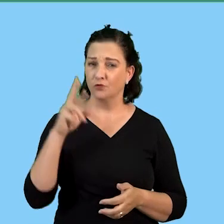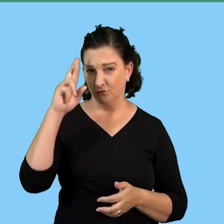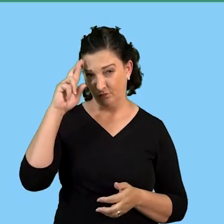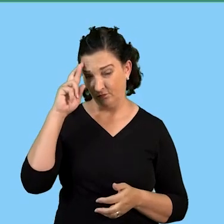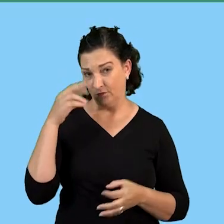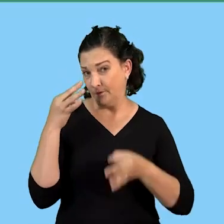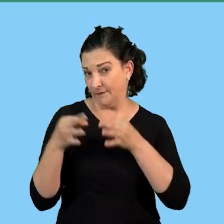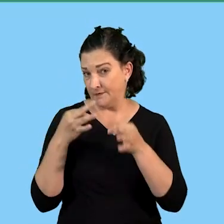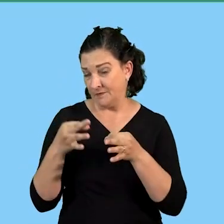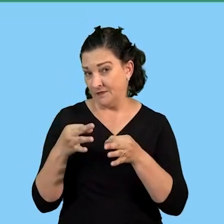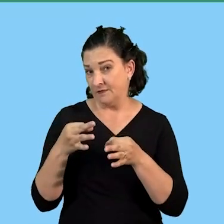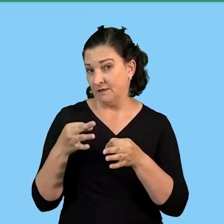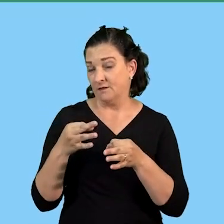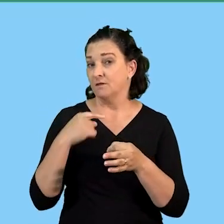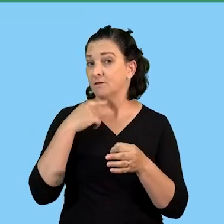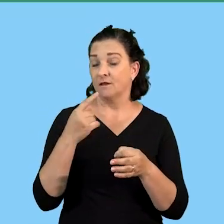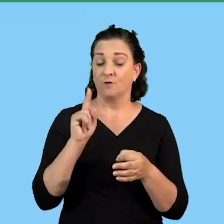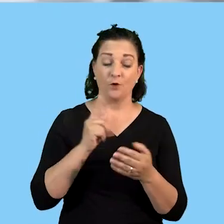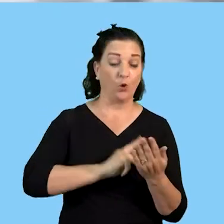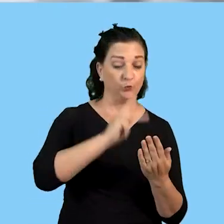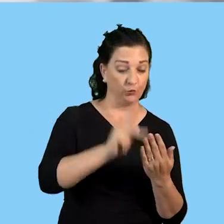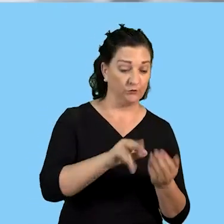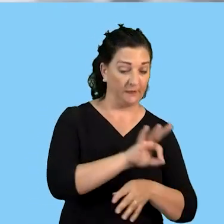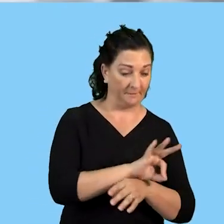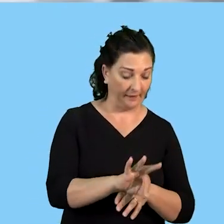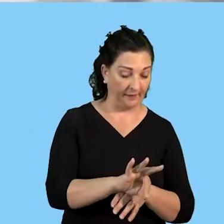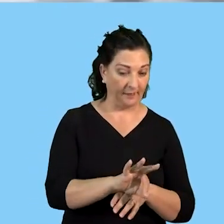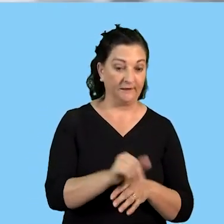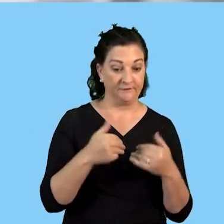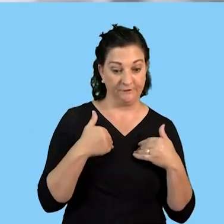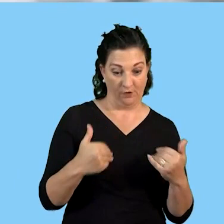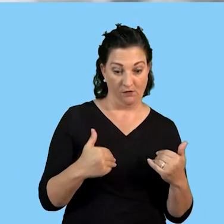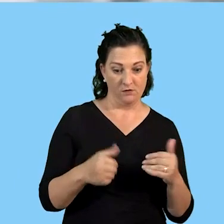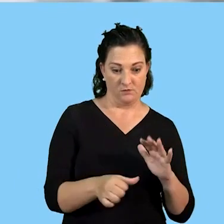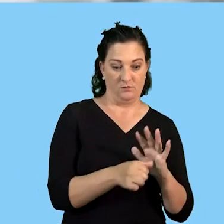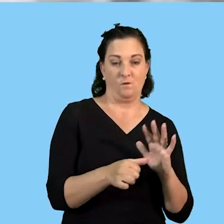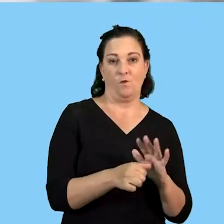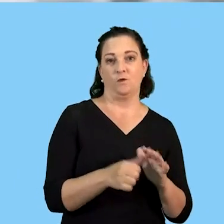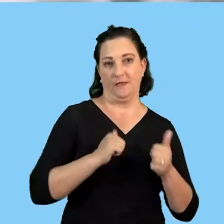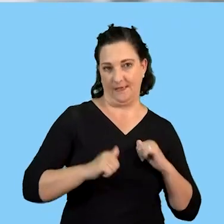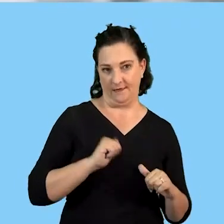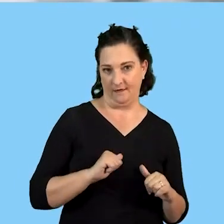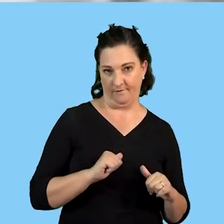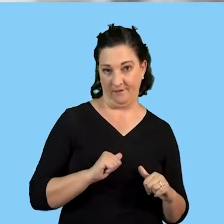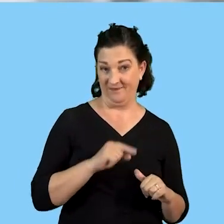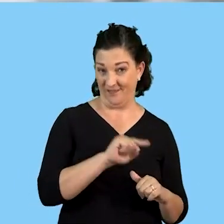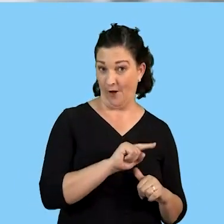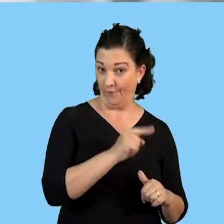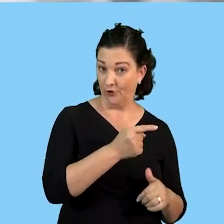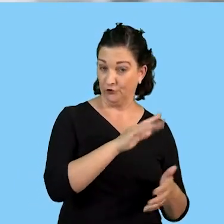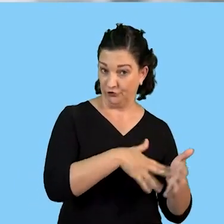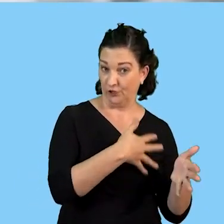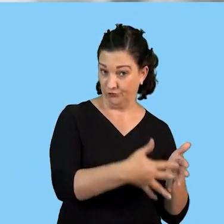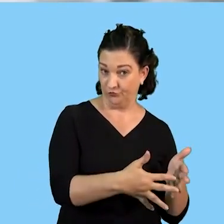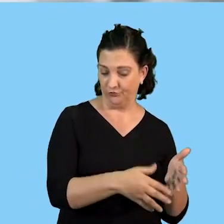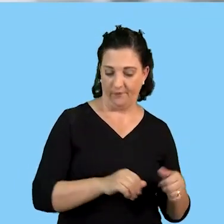you need to make sure that on project planning steps you start with the important activities and then you schedule them